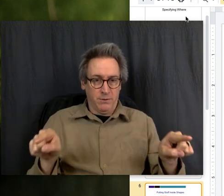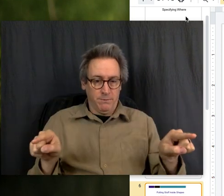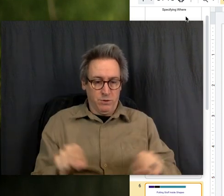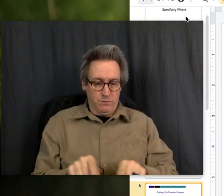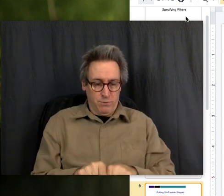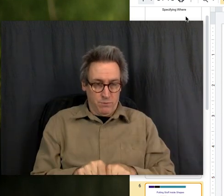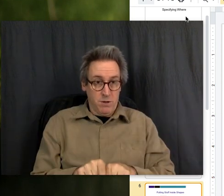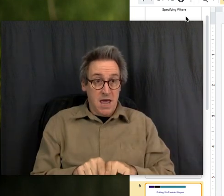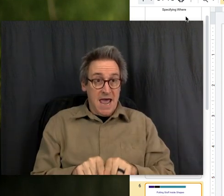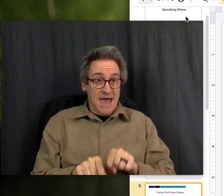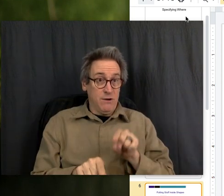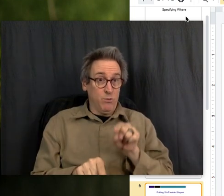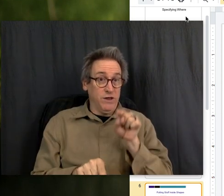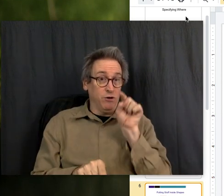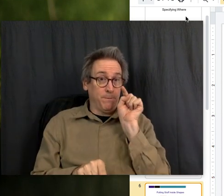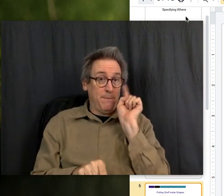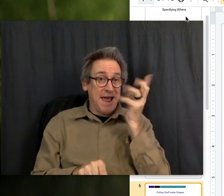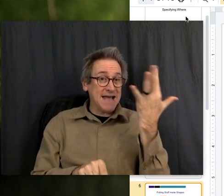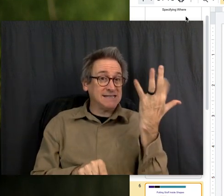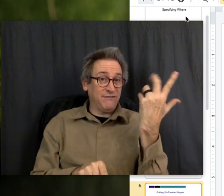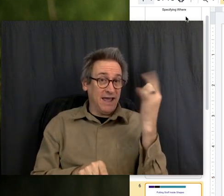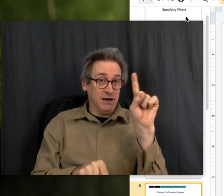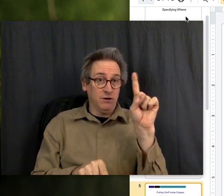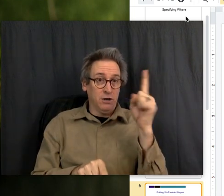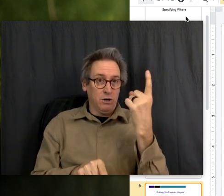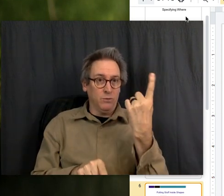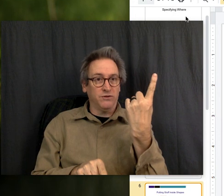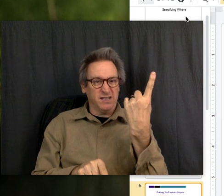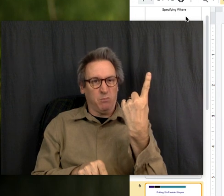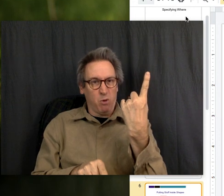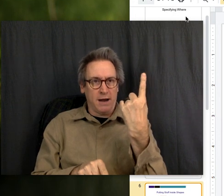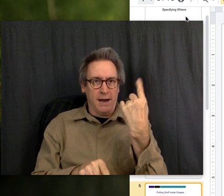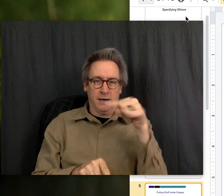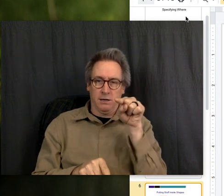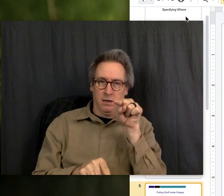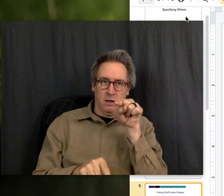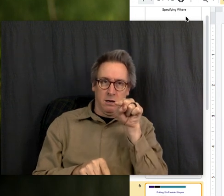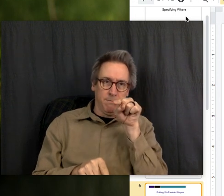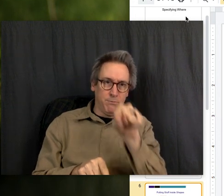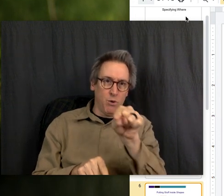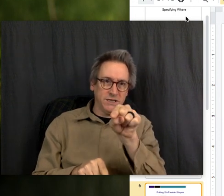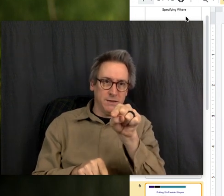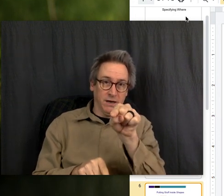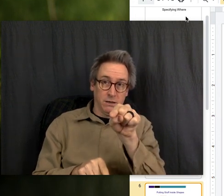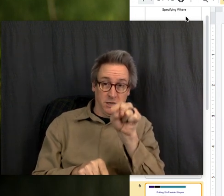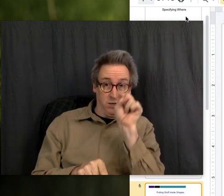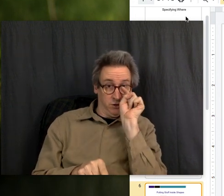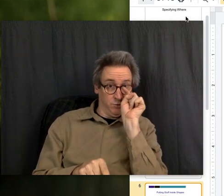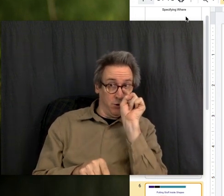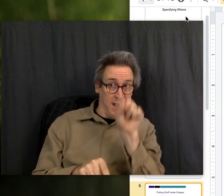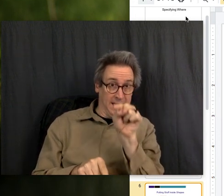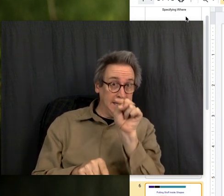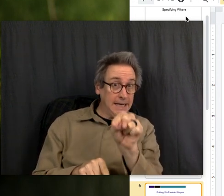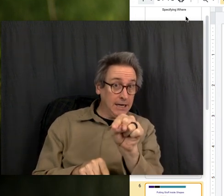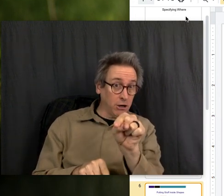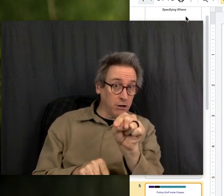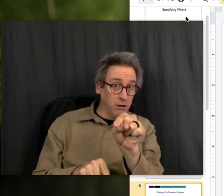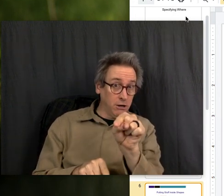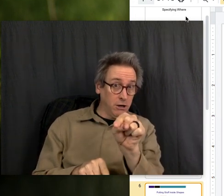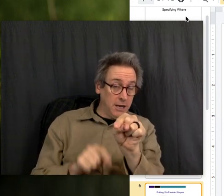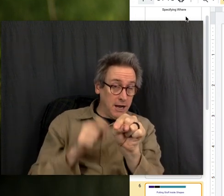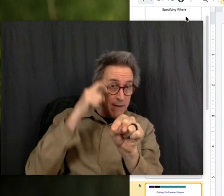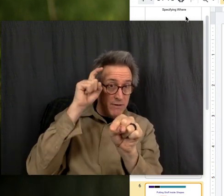shape, and then with your passive hand, with the support hand, point to the middle. So we're going to, in